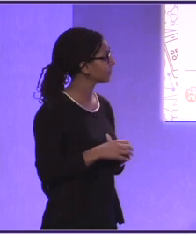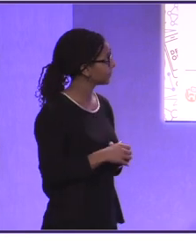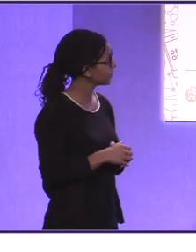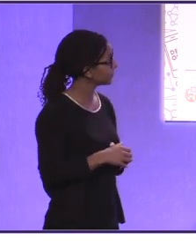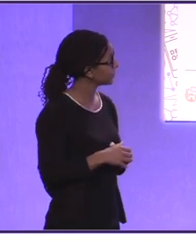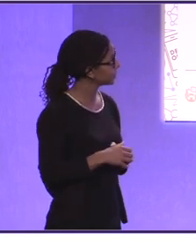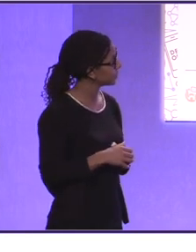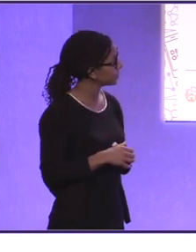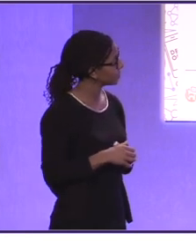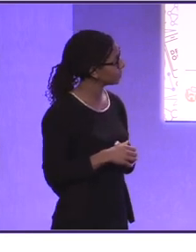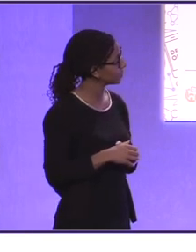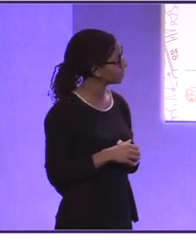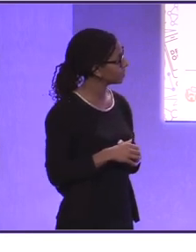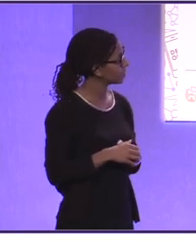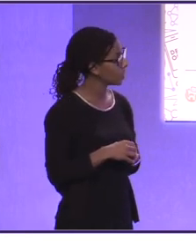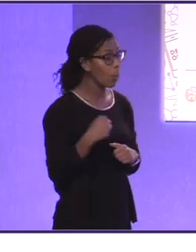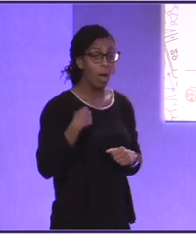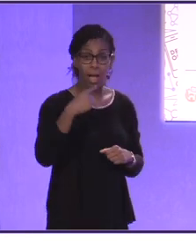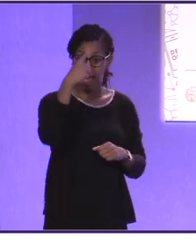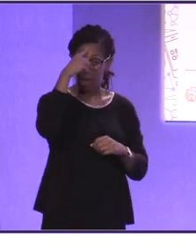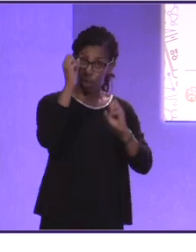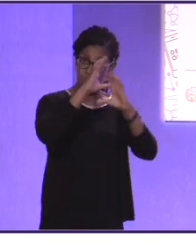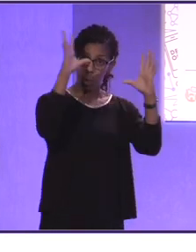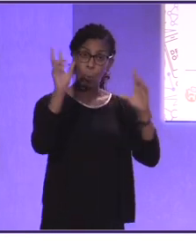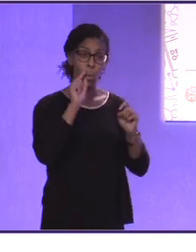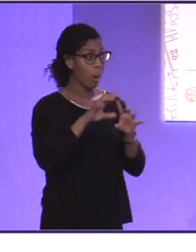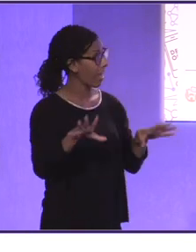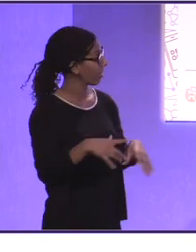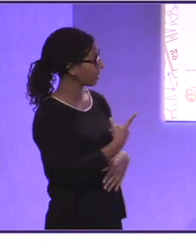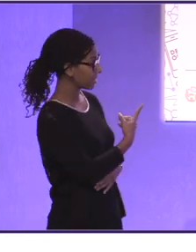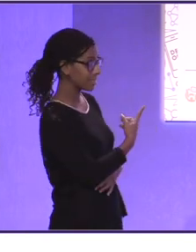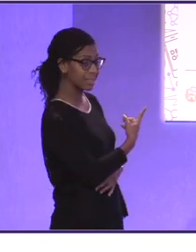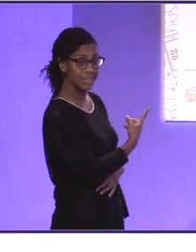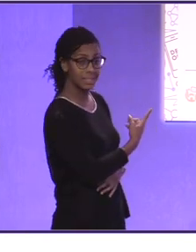So I thought it was going to be something like this.